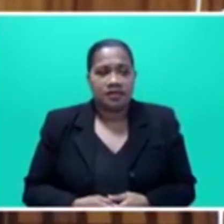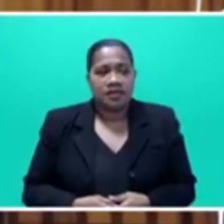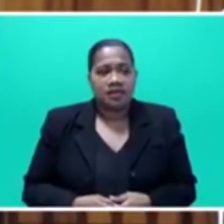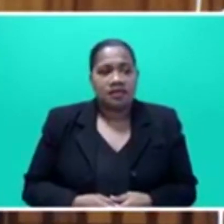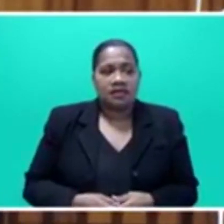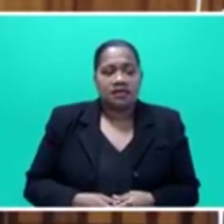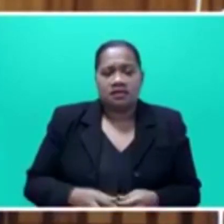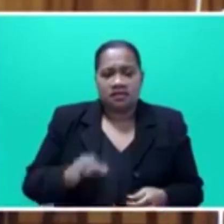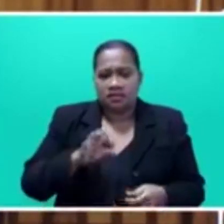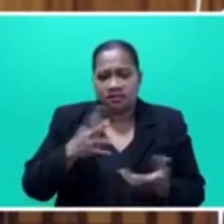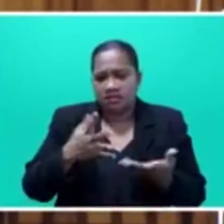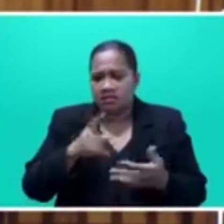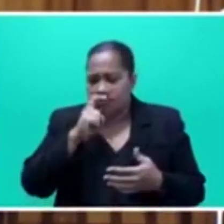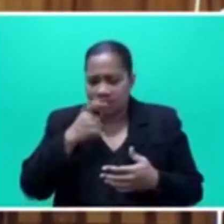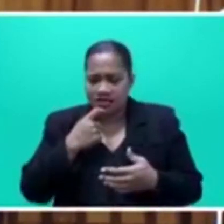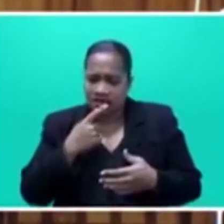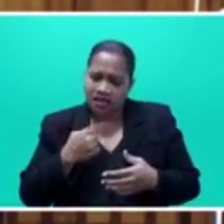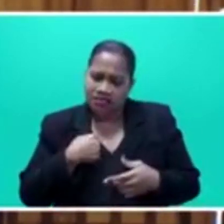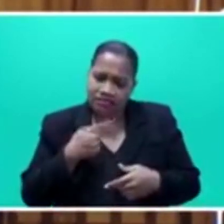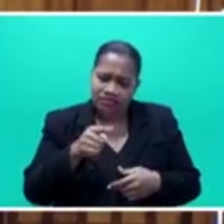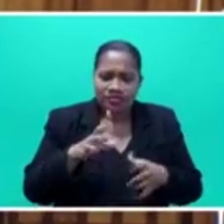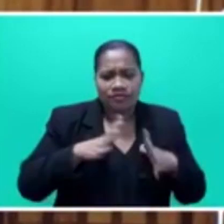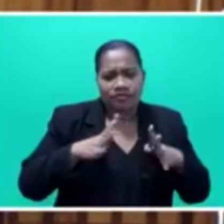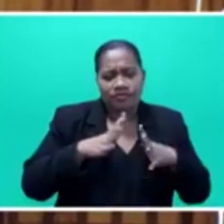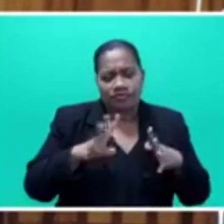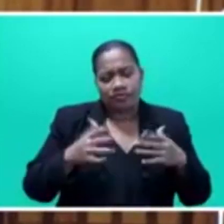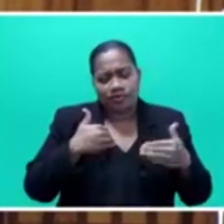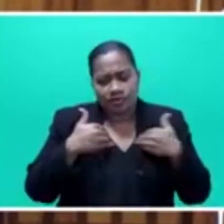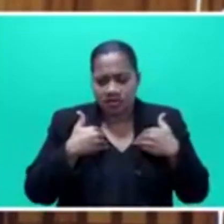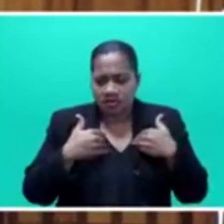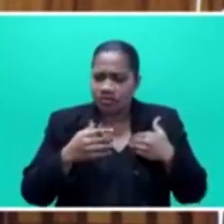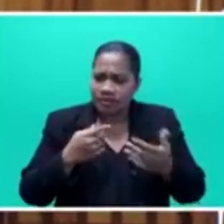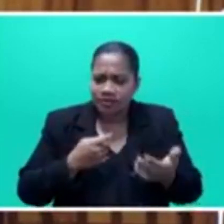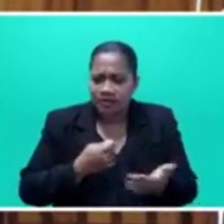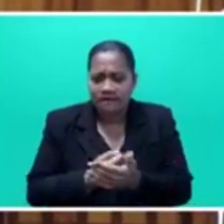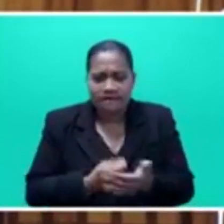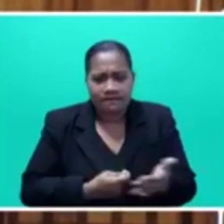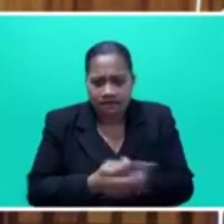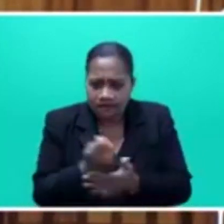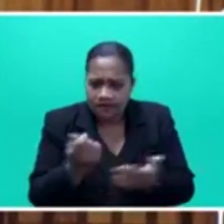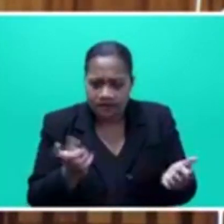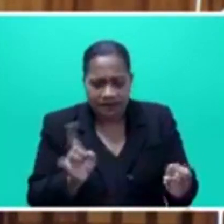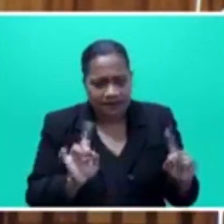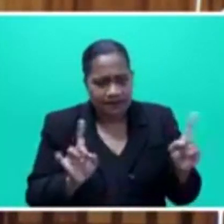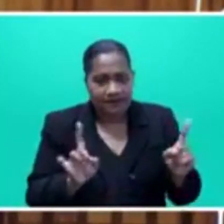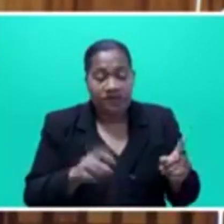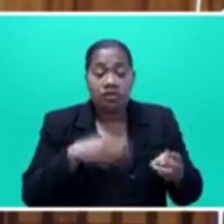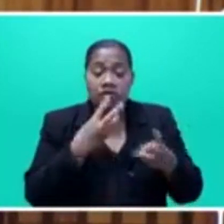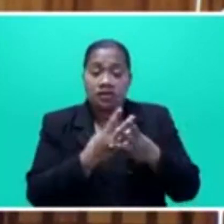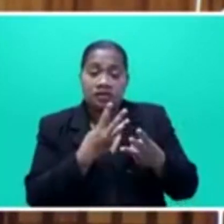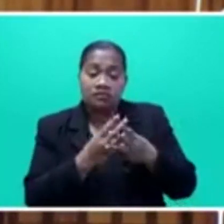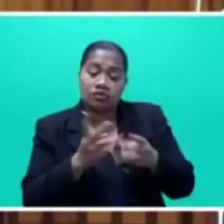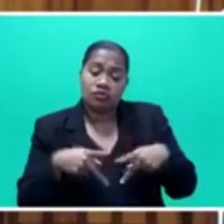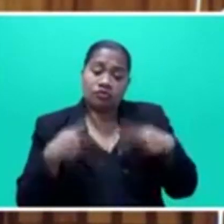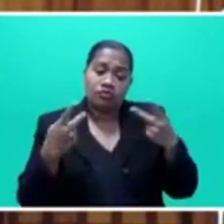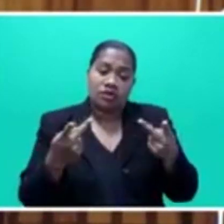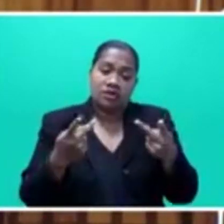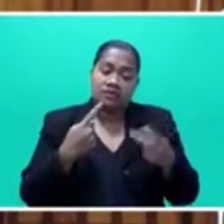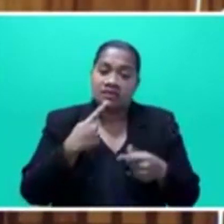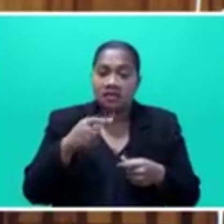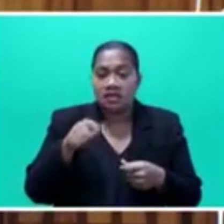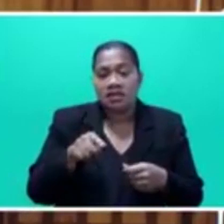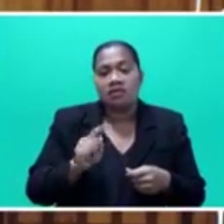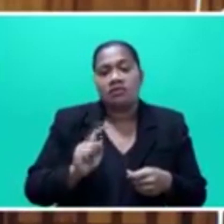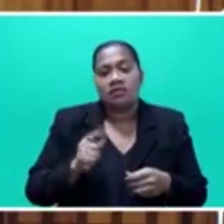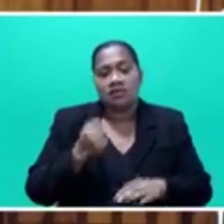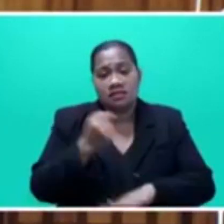tell them how he's going to fund it. Let me tell you how much it's going to cost, Mr. Speaker, sir. Mr. Speaker, sir, SODELPA's proposal to waive off TEL's debt will mean government will write